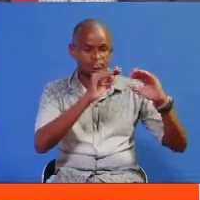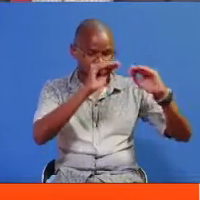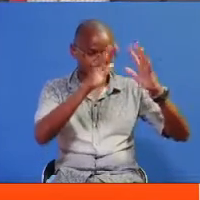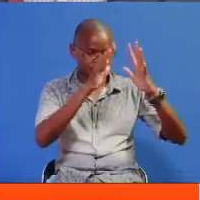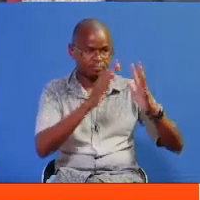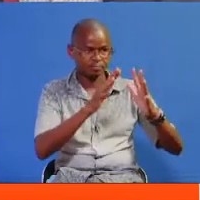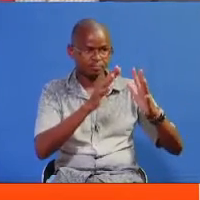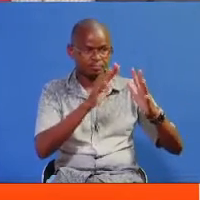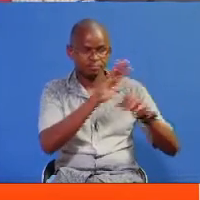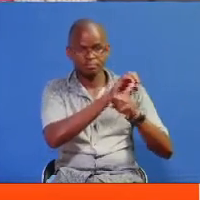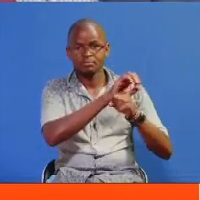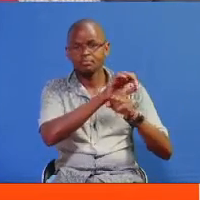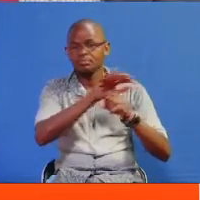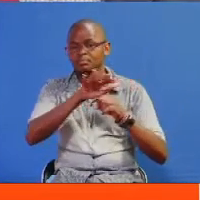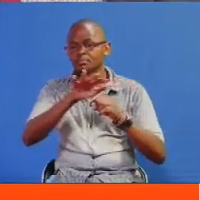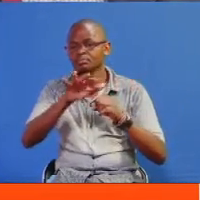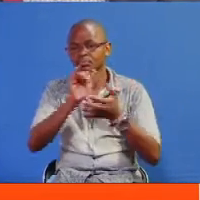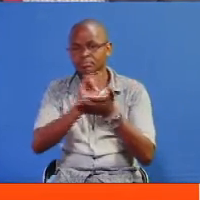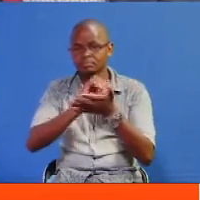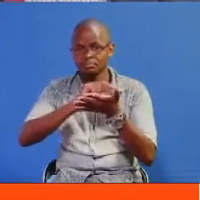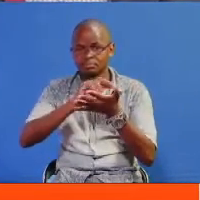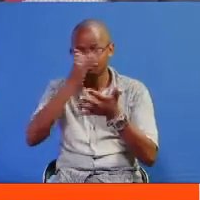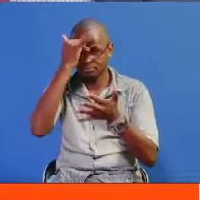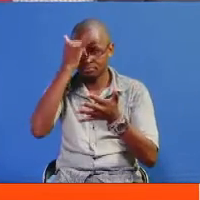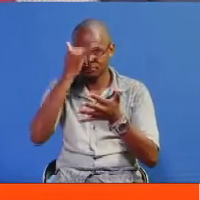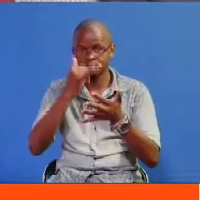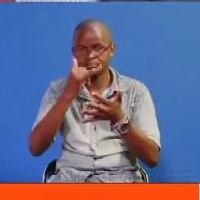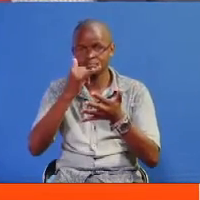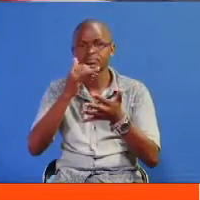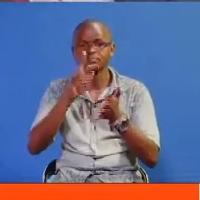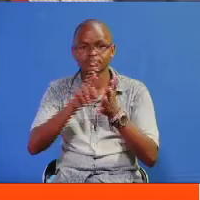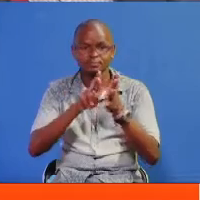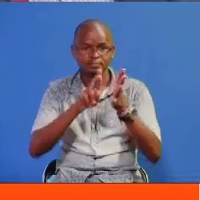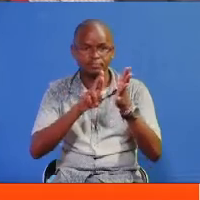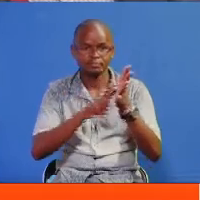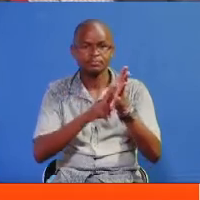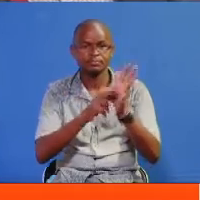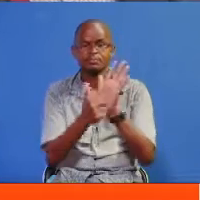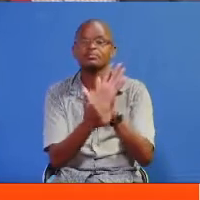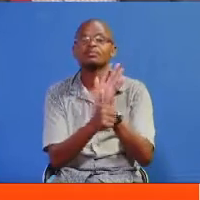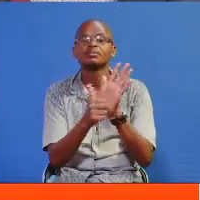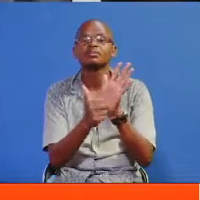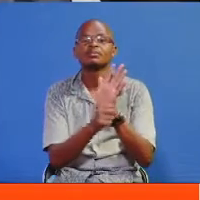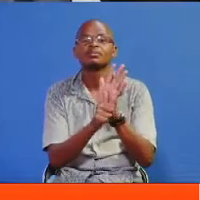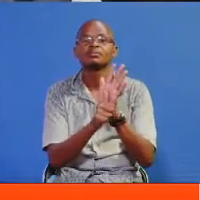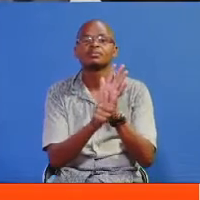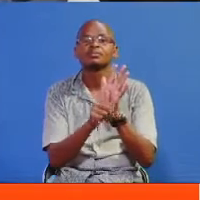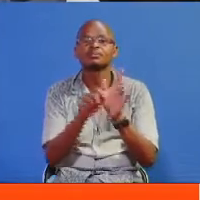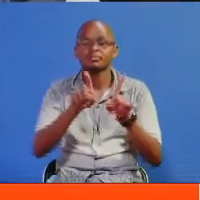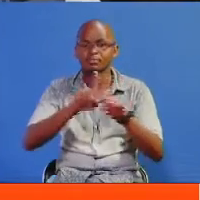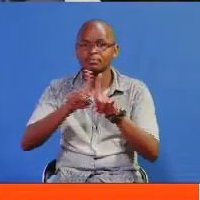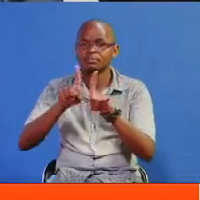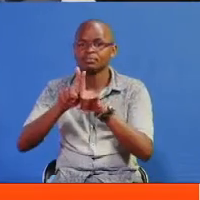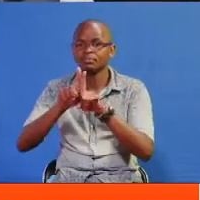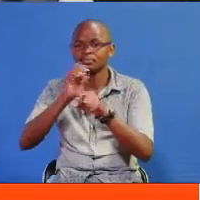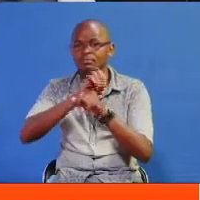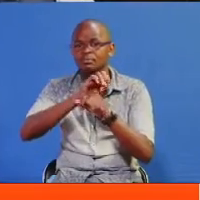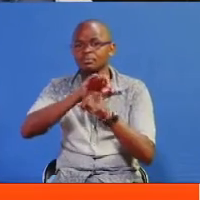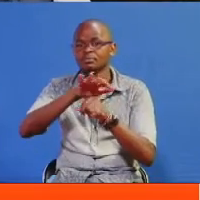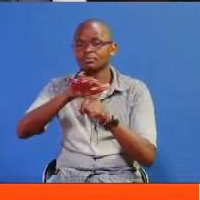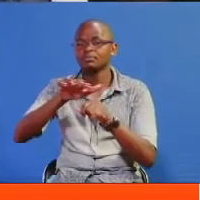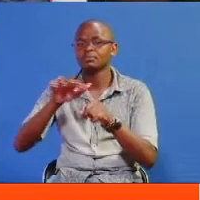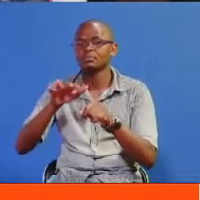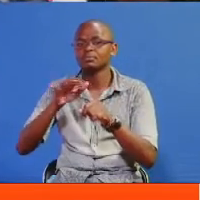walimu kwa corona. Ndio maana inapendekeza bima ya kufidia matatizo yanayofungamana na homa ya